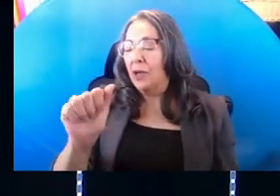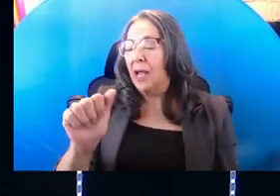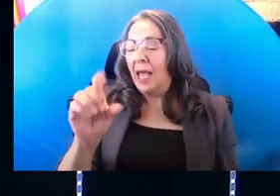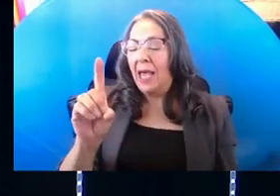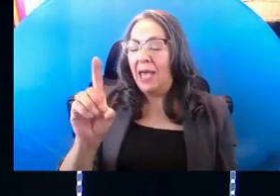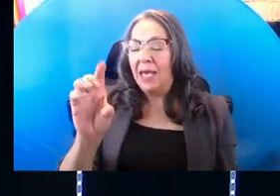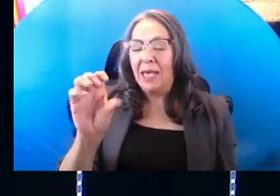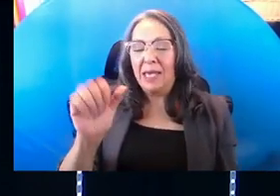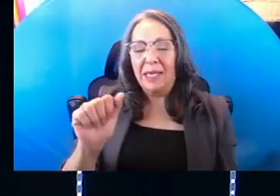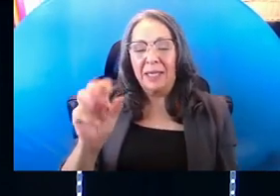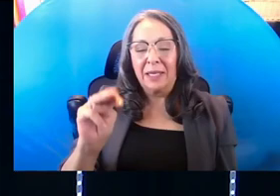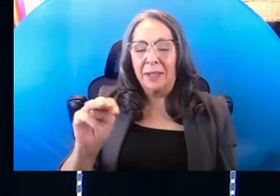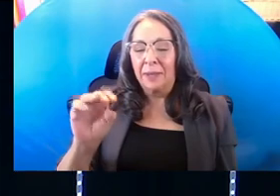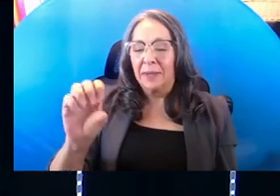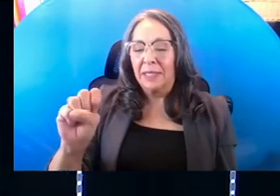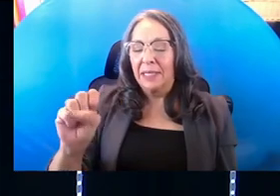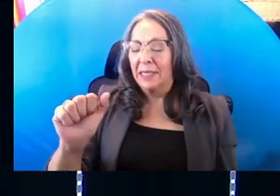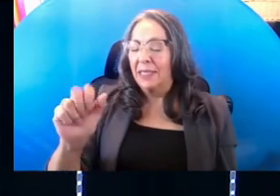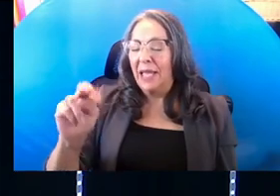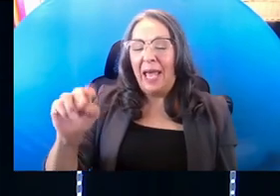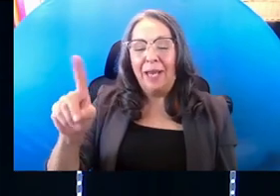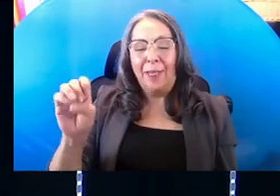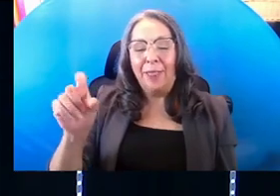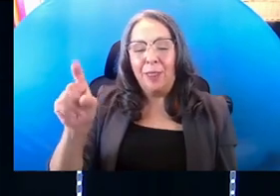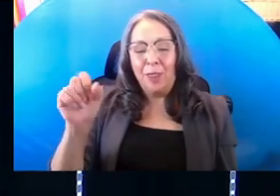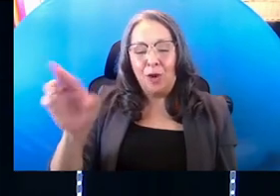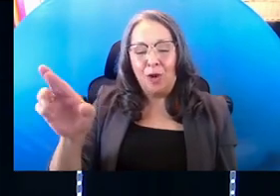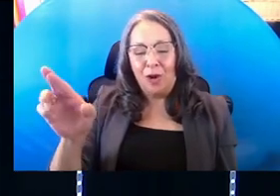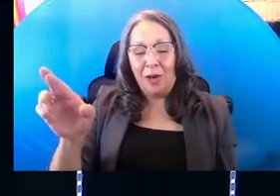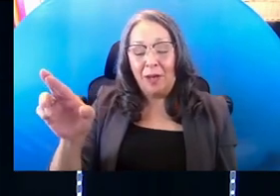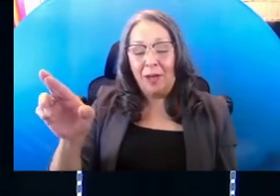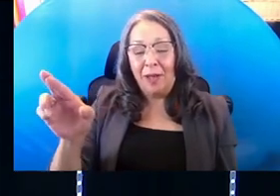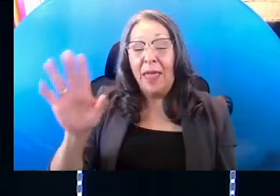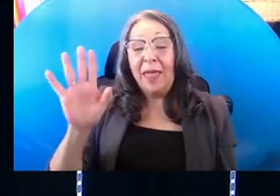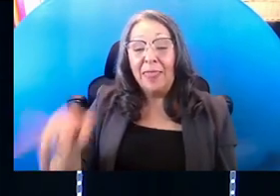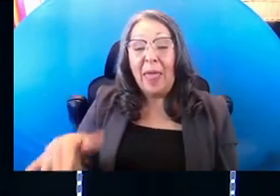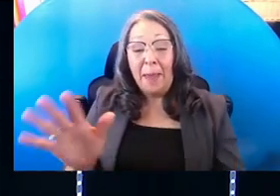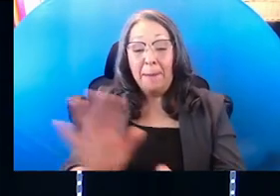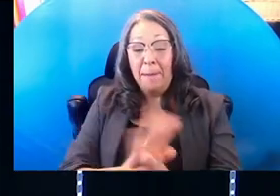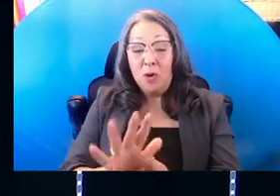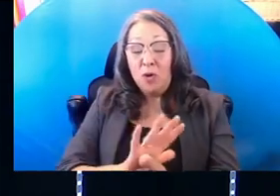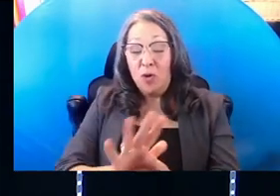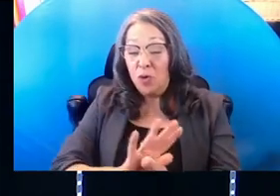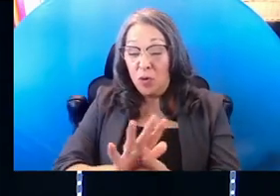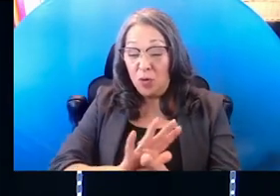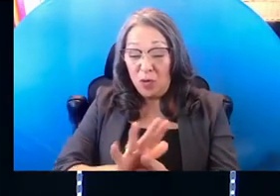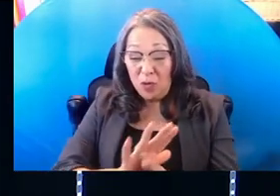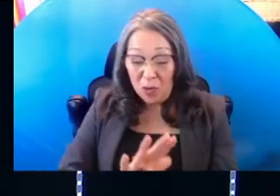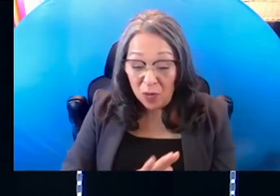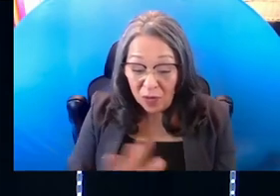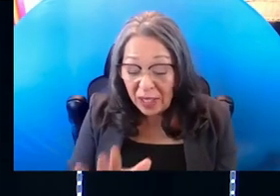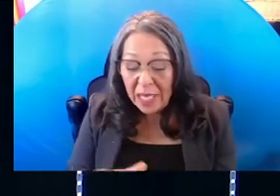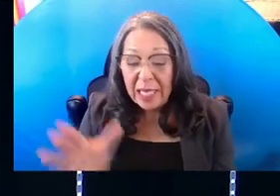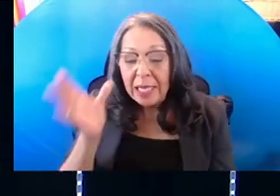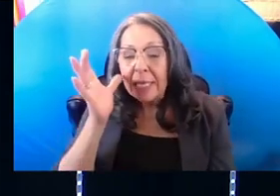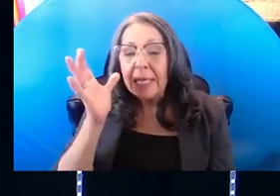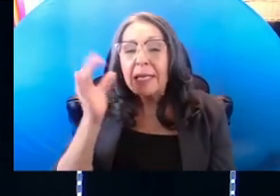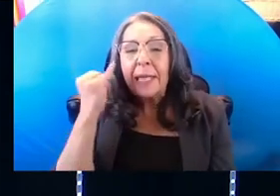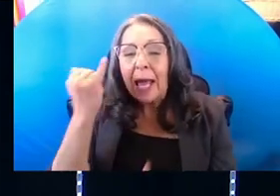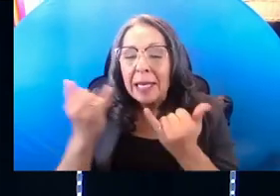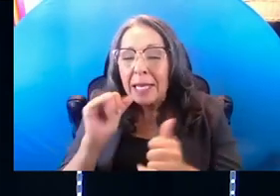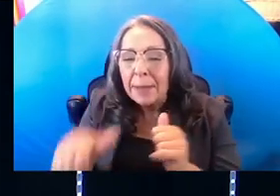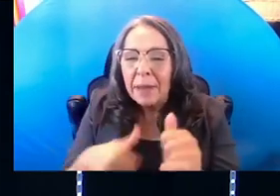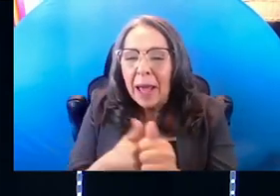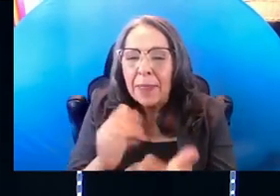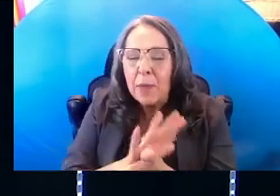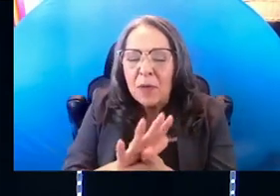and Ami, I was praying when it came out. But so Click, in the movie, the whole kind of concept is you've got this family man, and he, you know,